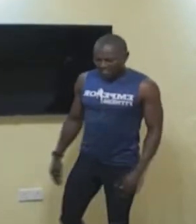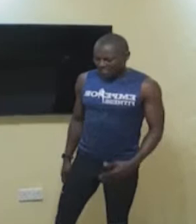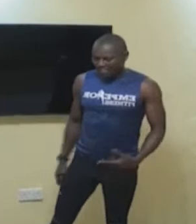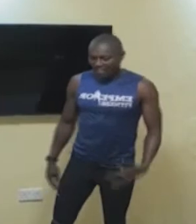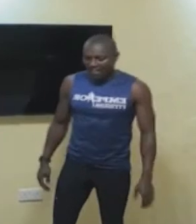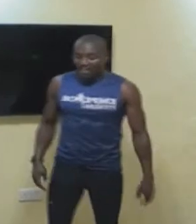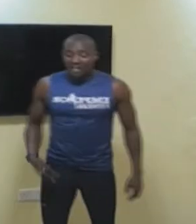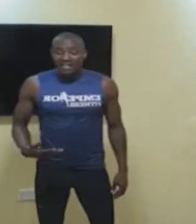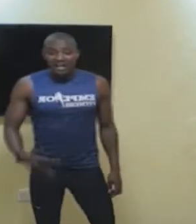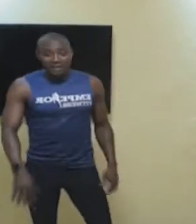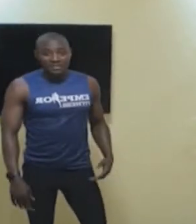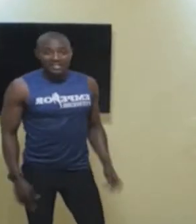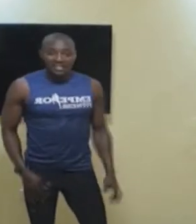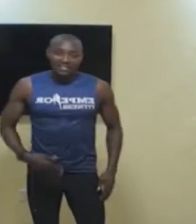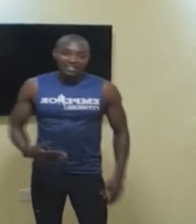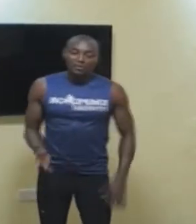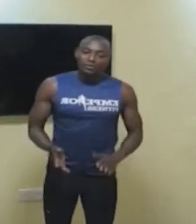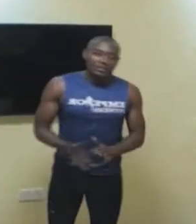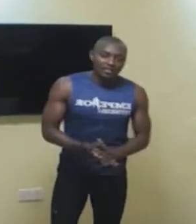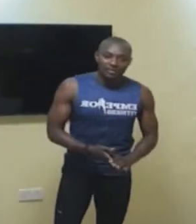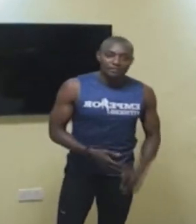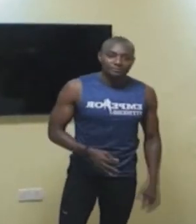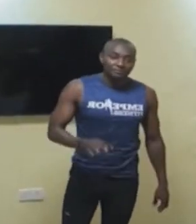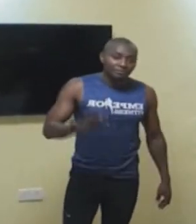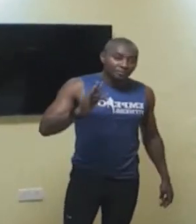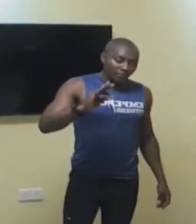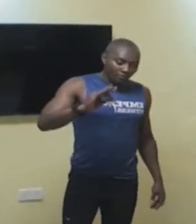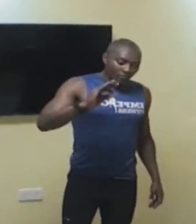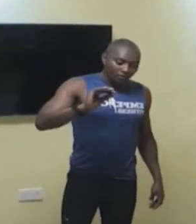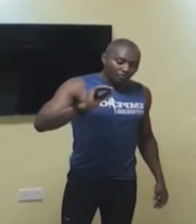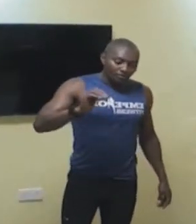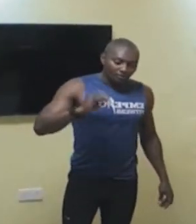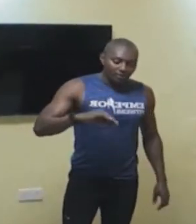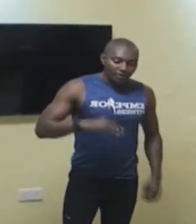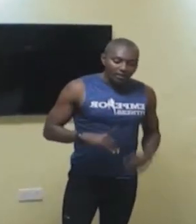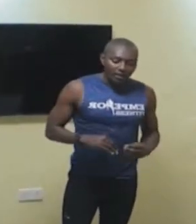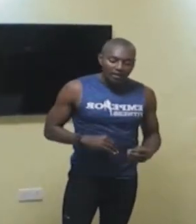be it chest, arms, legs, whichever,